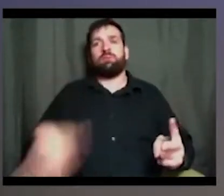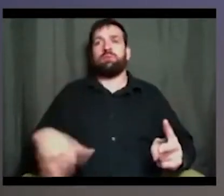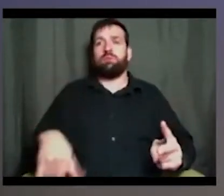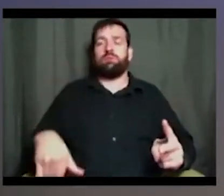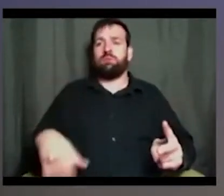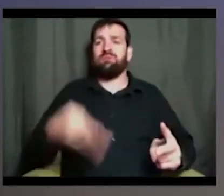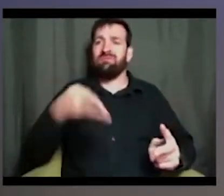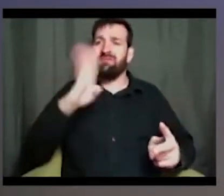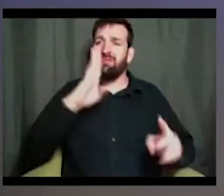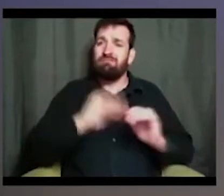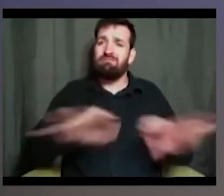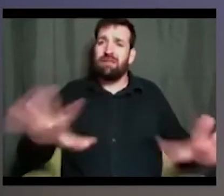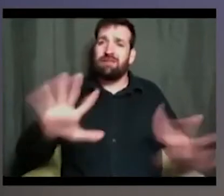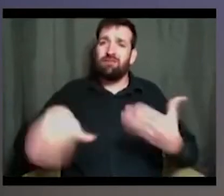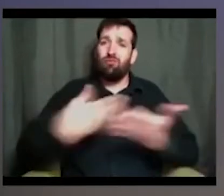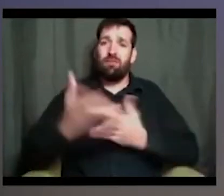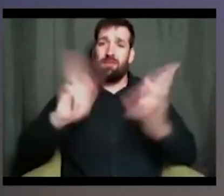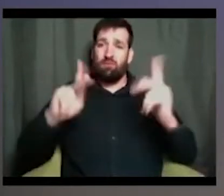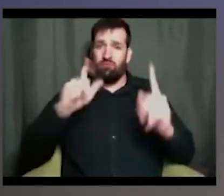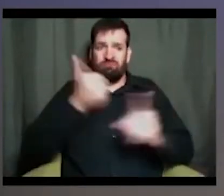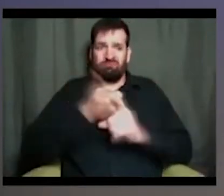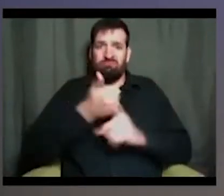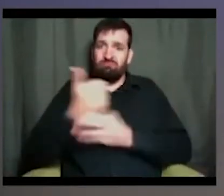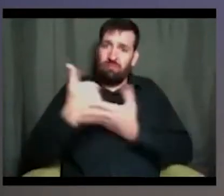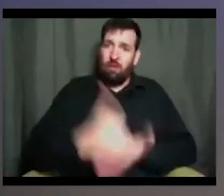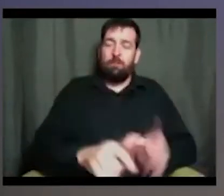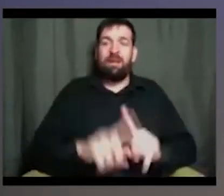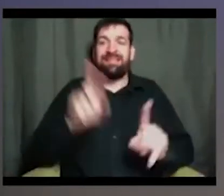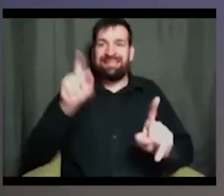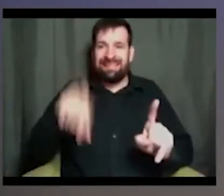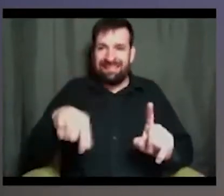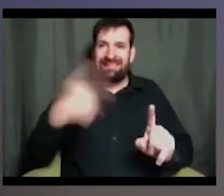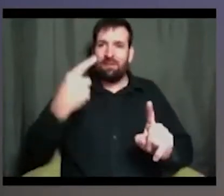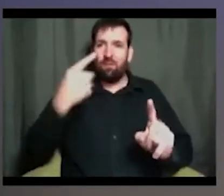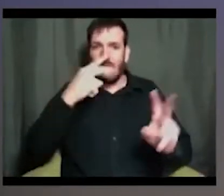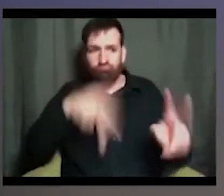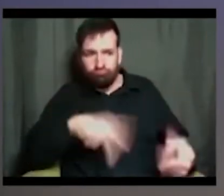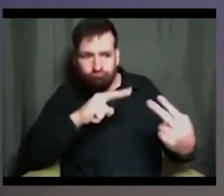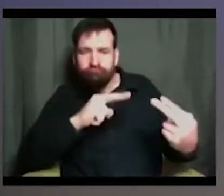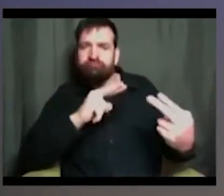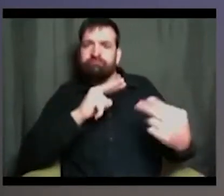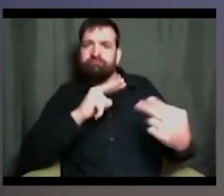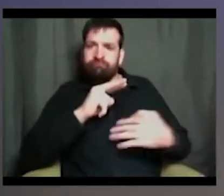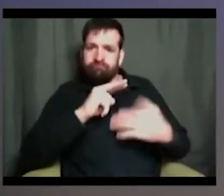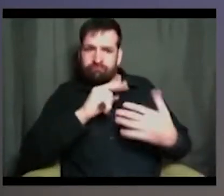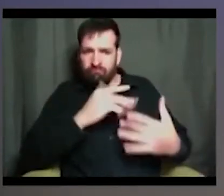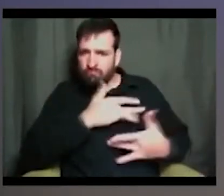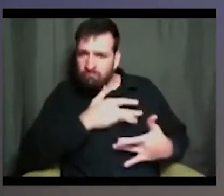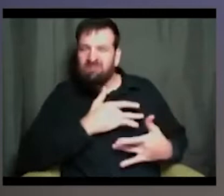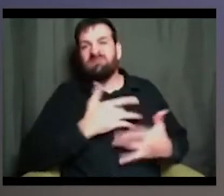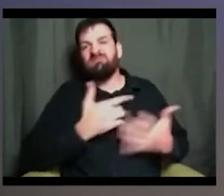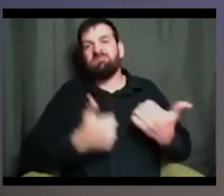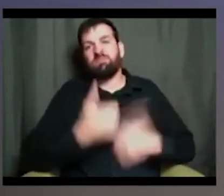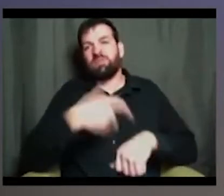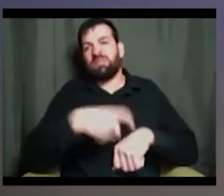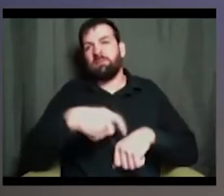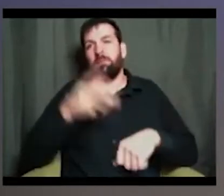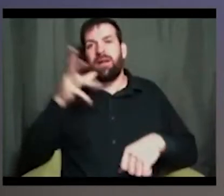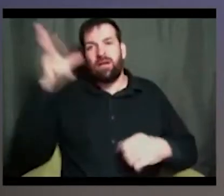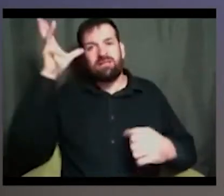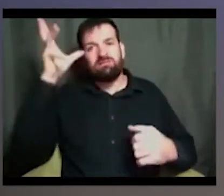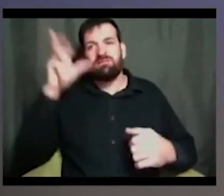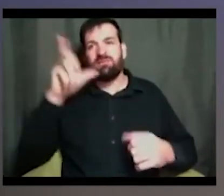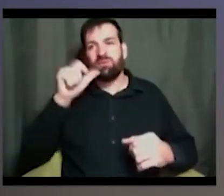but when they're looking for someone's eyes to kind of comfort them, it's going to be their parent probably more times than not that's going to have to be the one that's going to be there. And